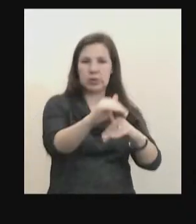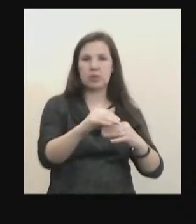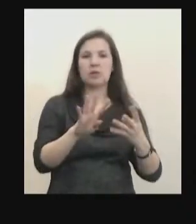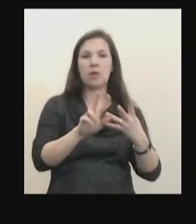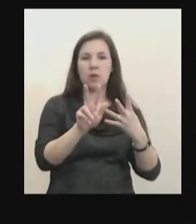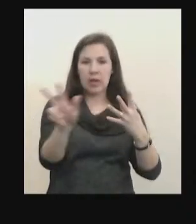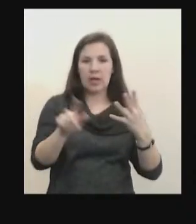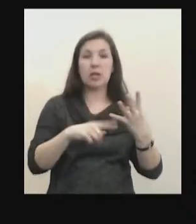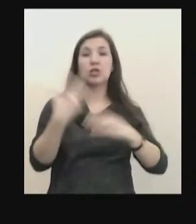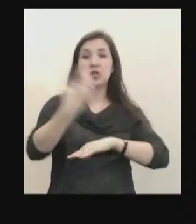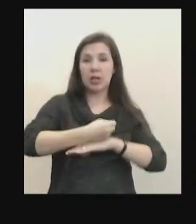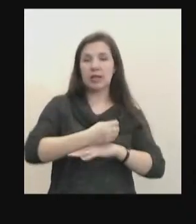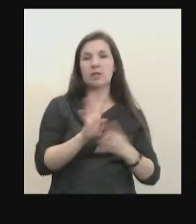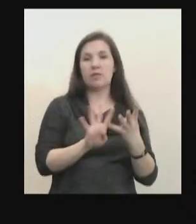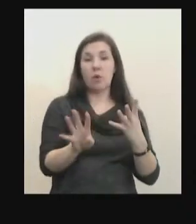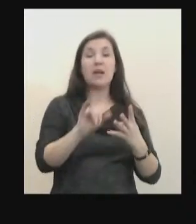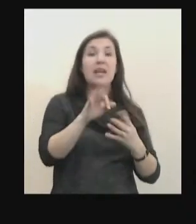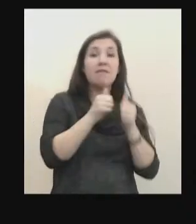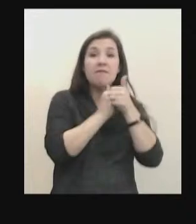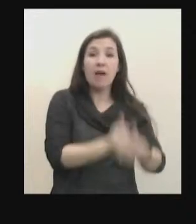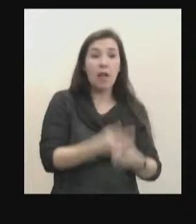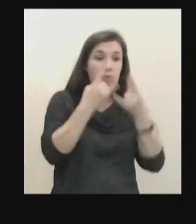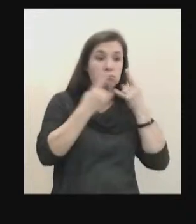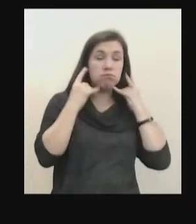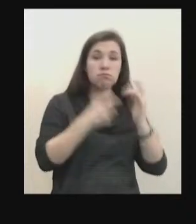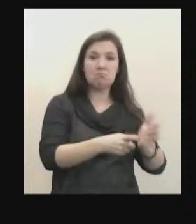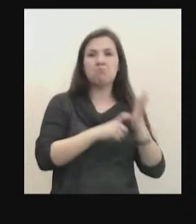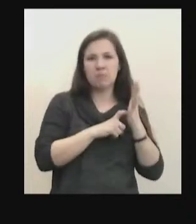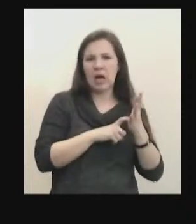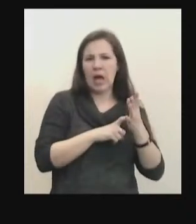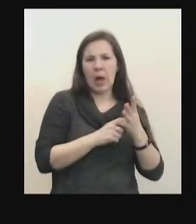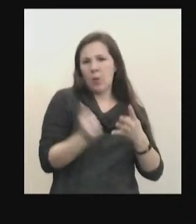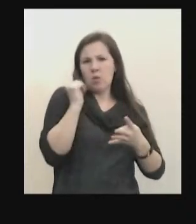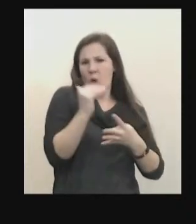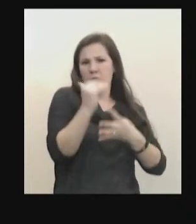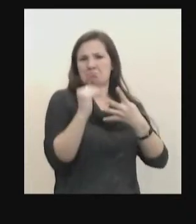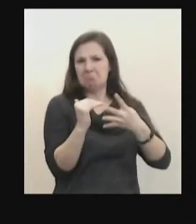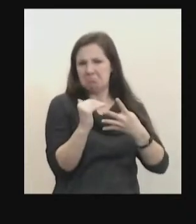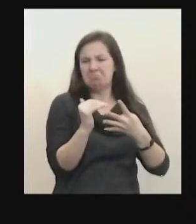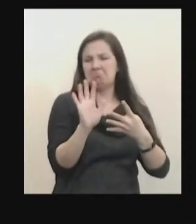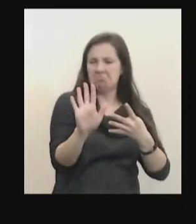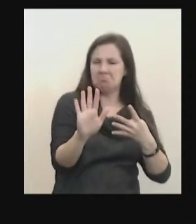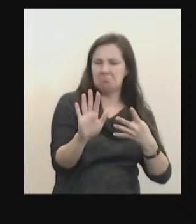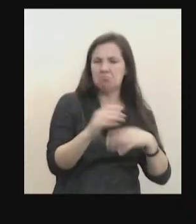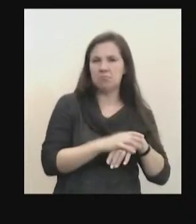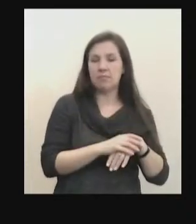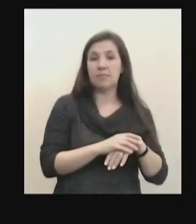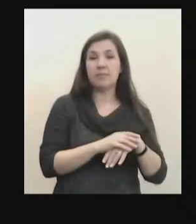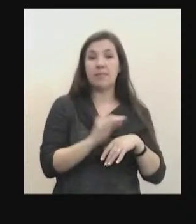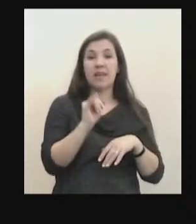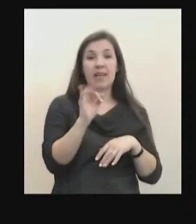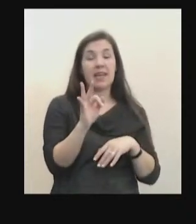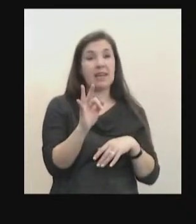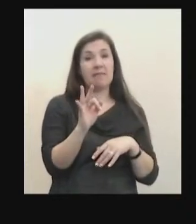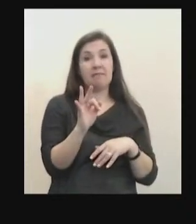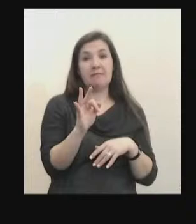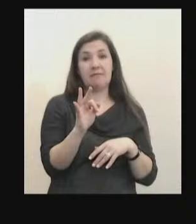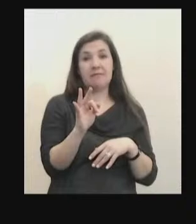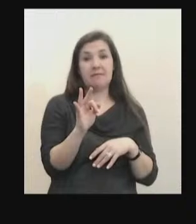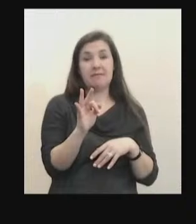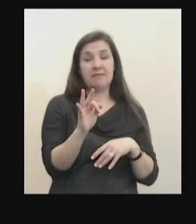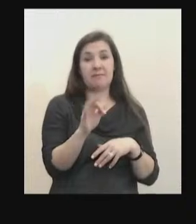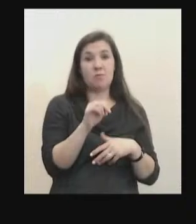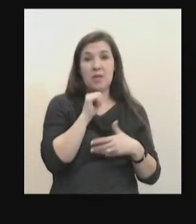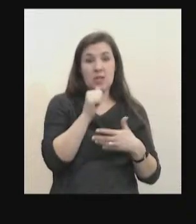If we follow the mask mandate, I don't think we'll get to the vaccine mandate. If we don't, it's coming. I can feel it just based on the